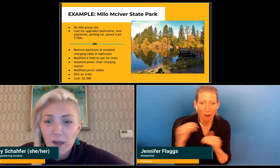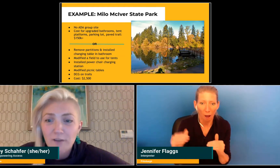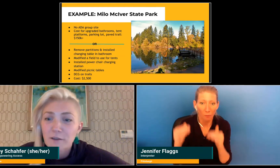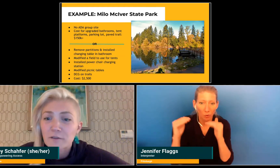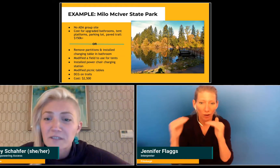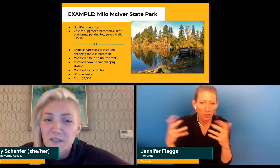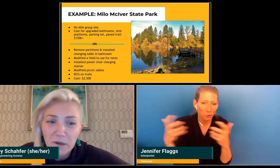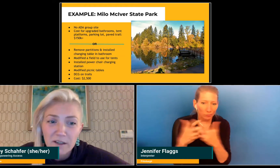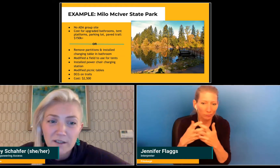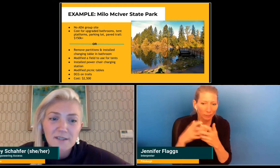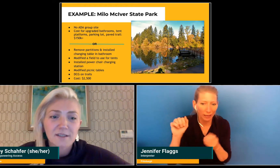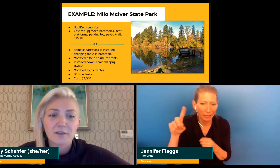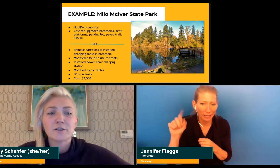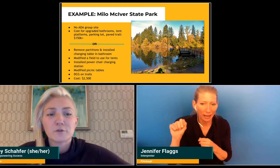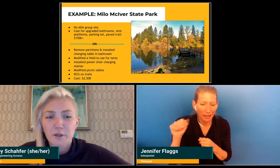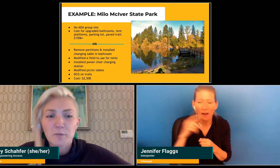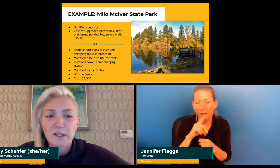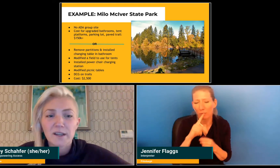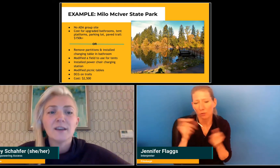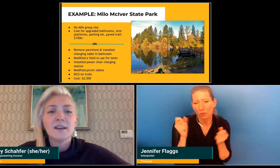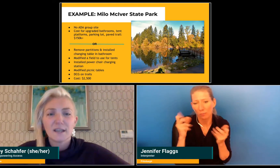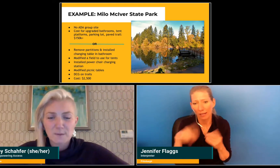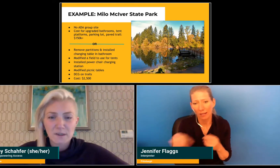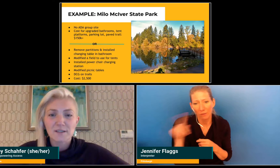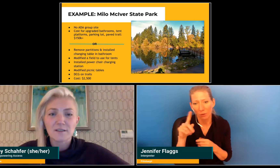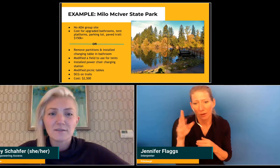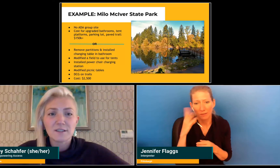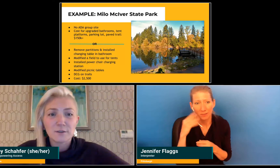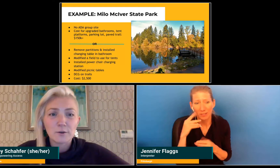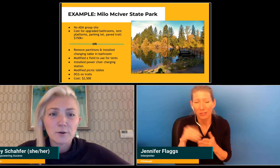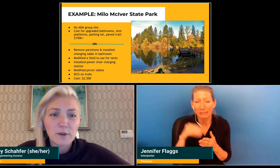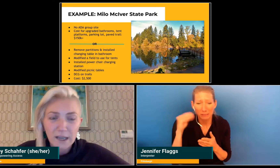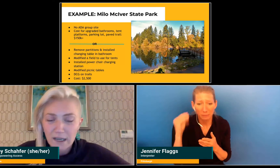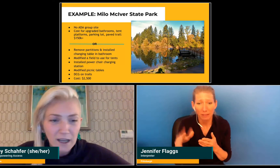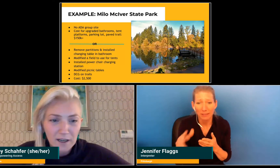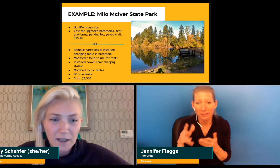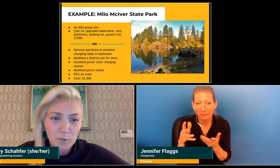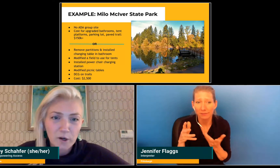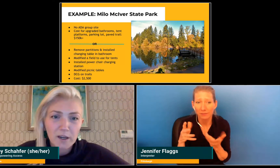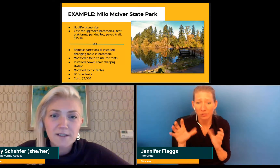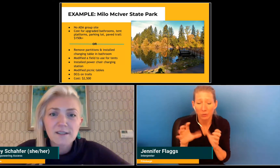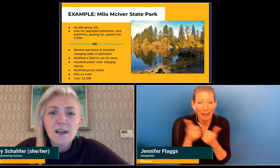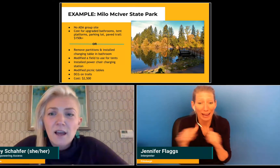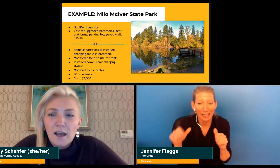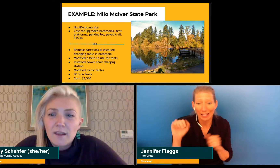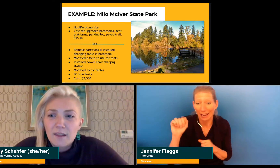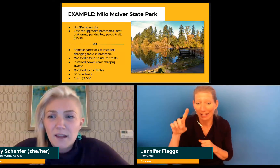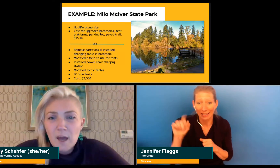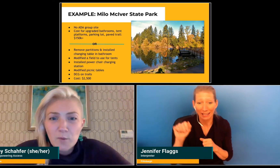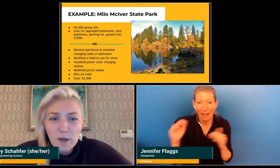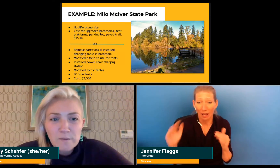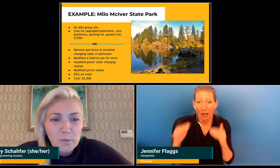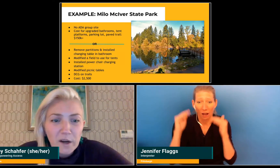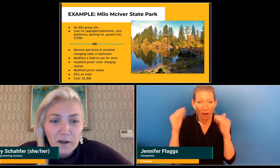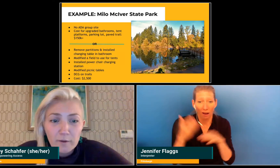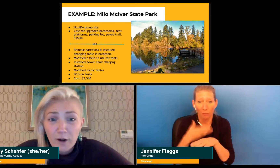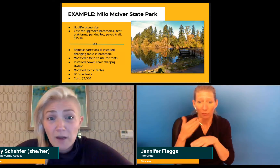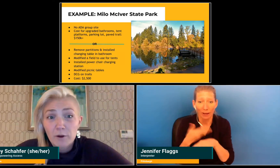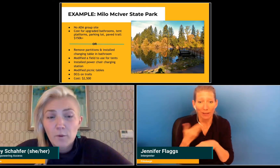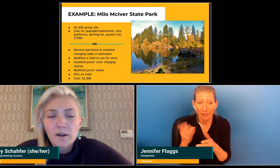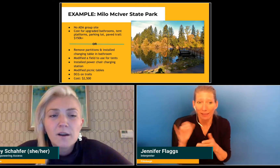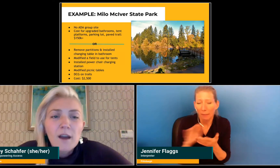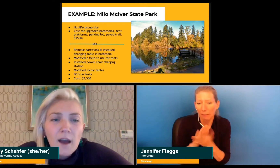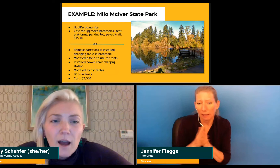sure a lot of you have experienced. They're extremely expensive to do any ADA upgrades, and that becomes a barrier